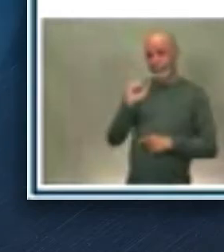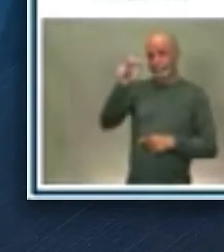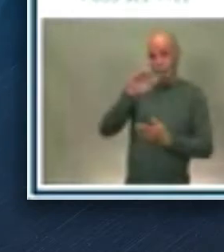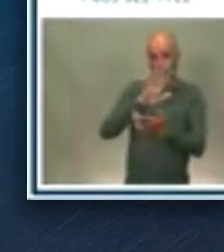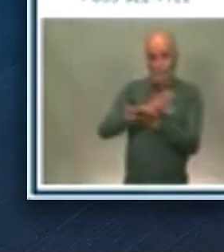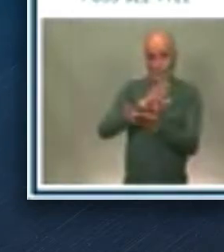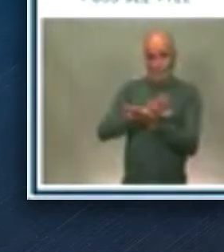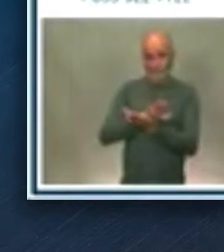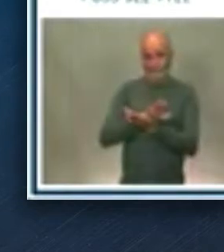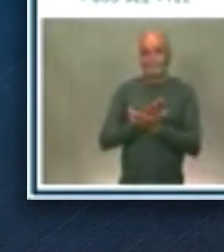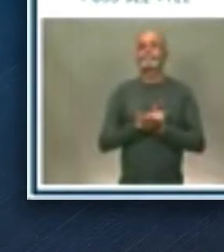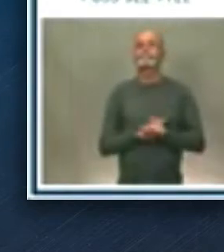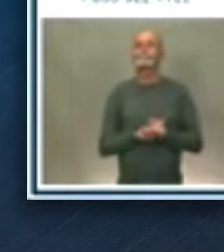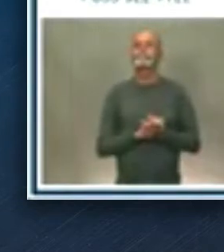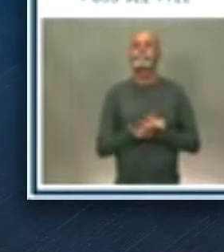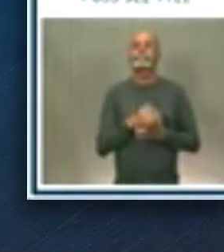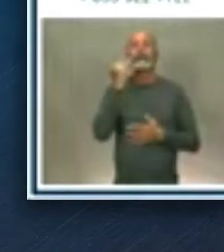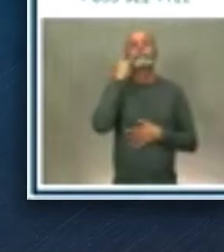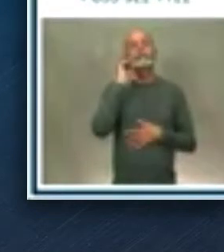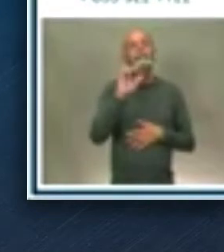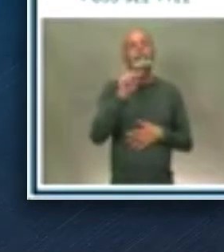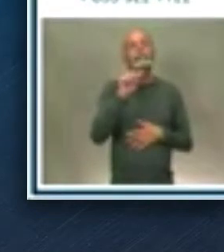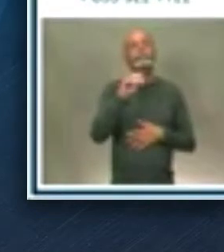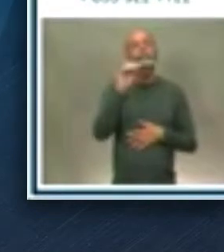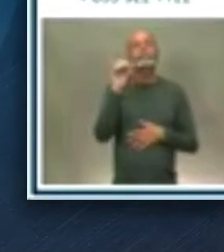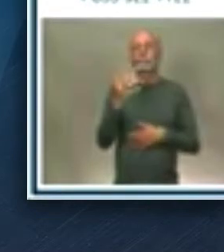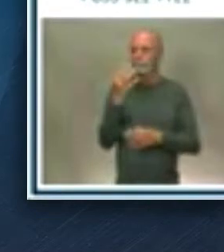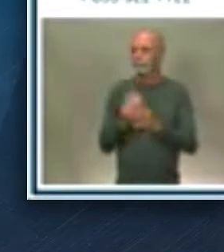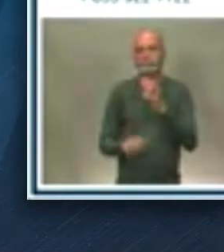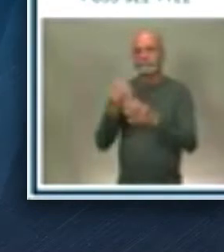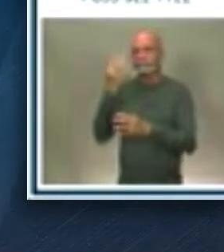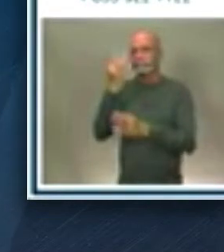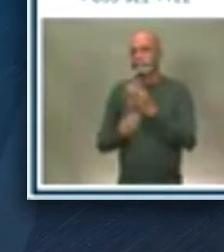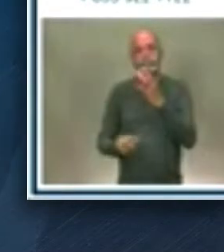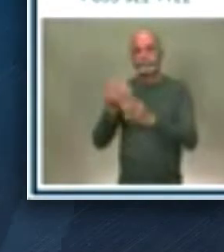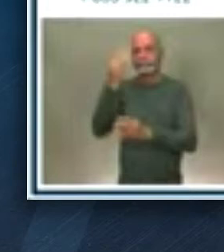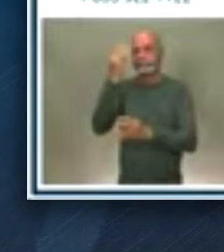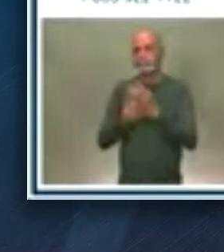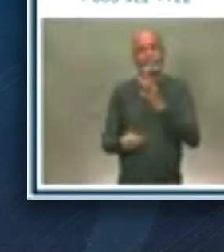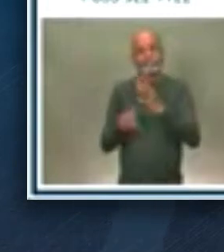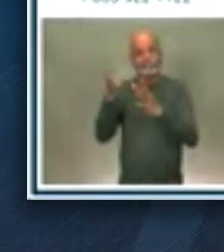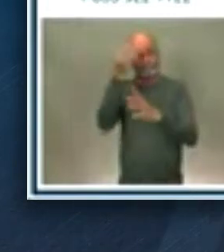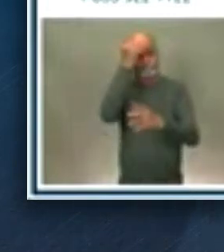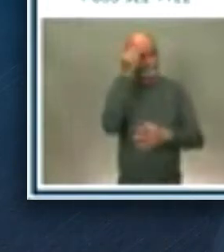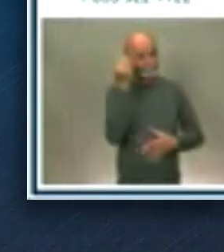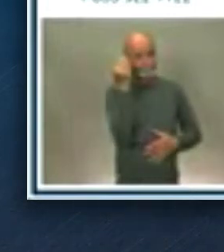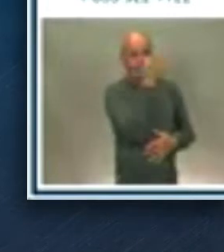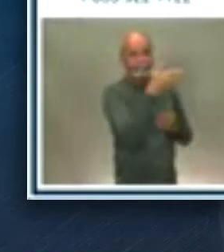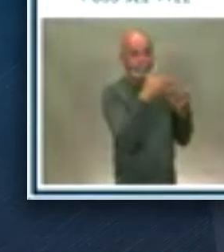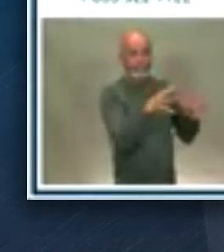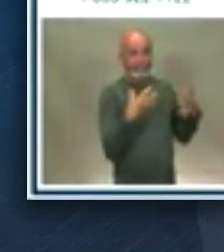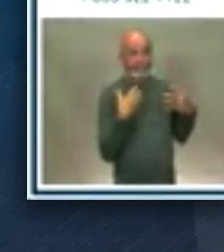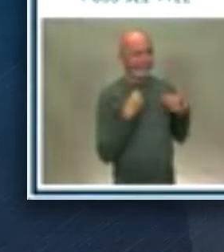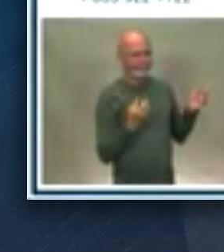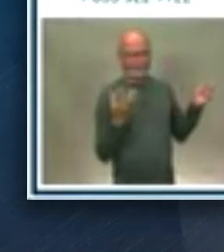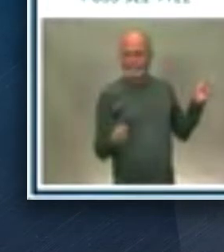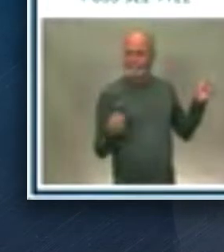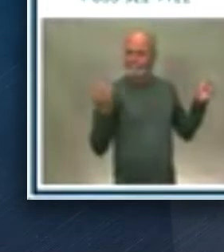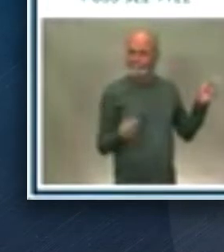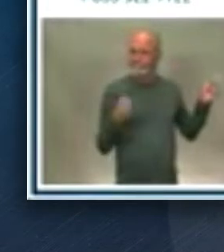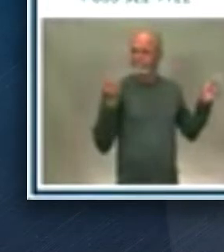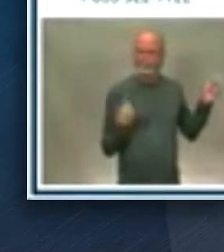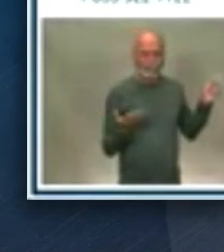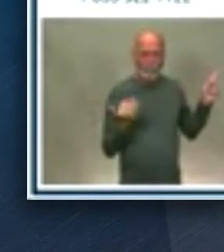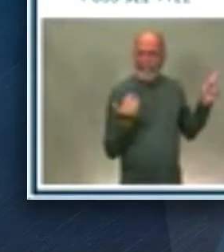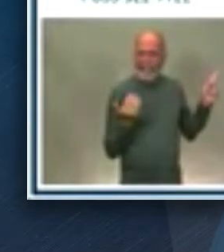of 10% or a higher absent rate than expected will be reported to public health. Can you explain the reason for this measure and what public health